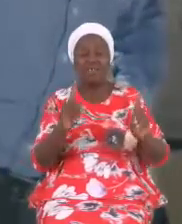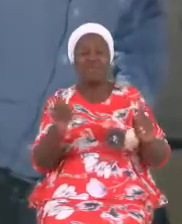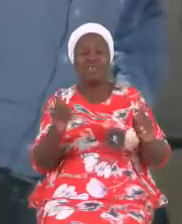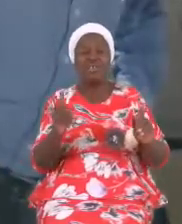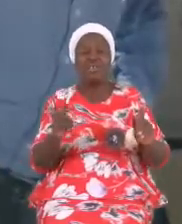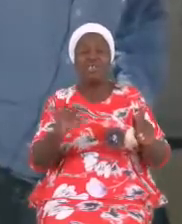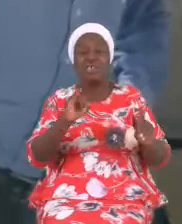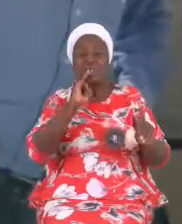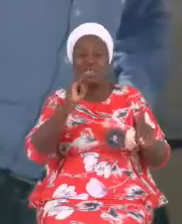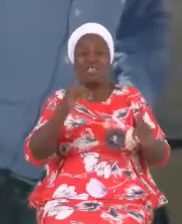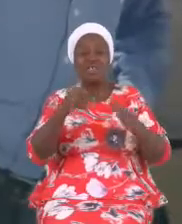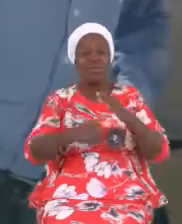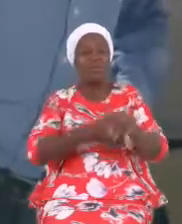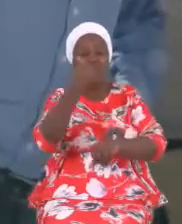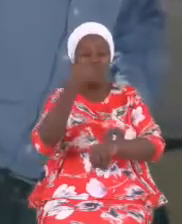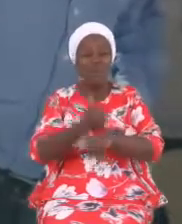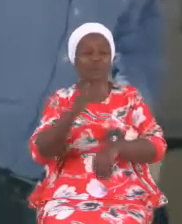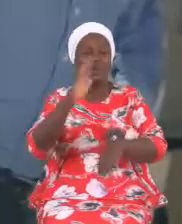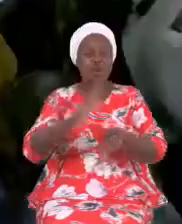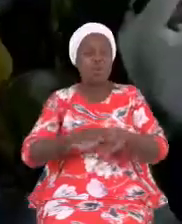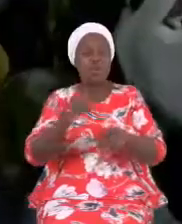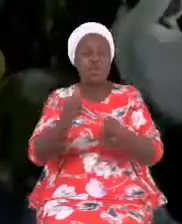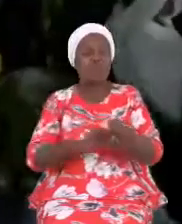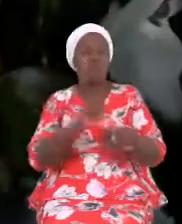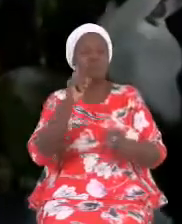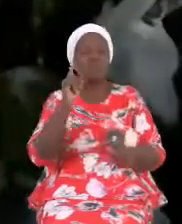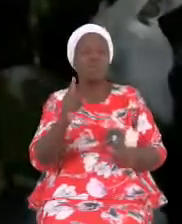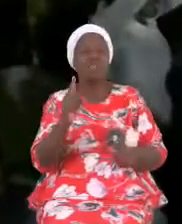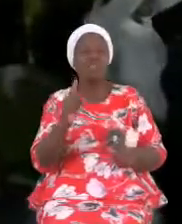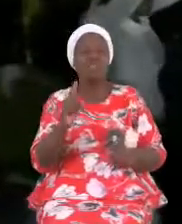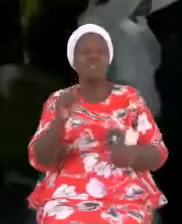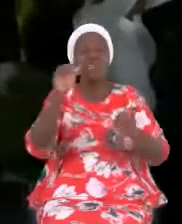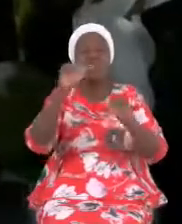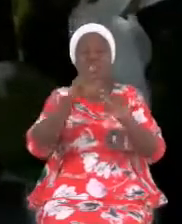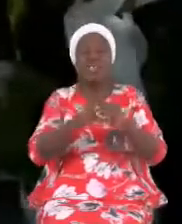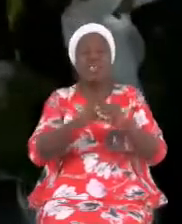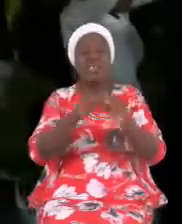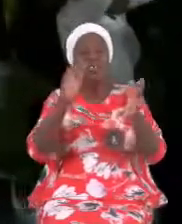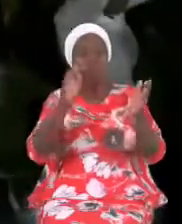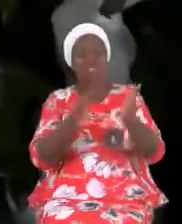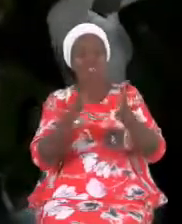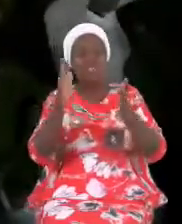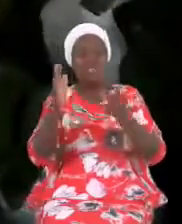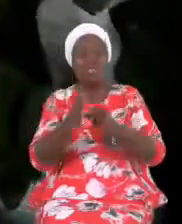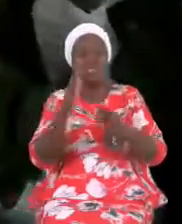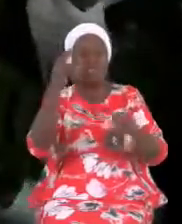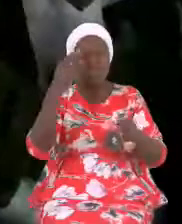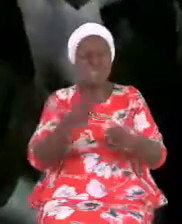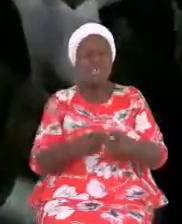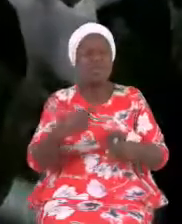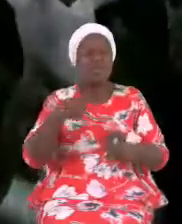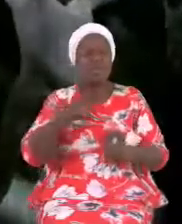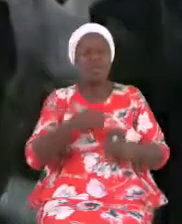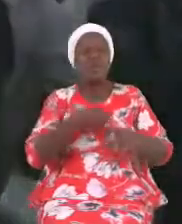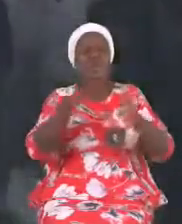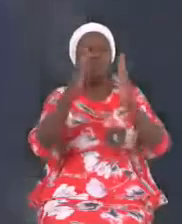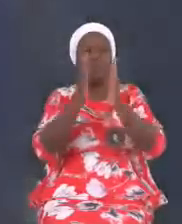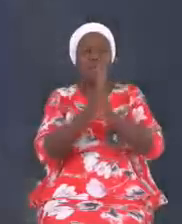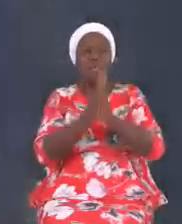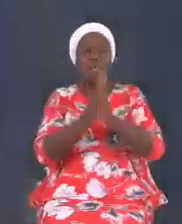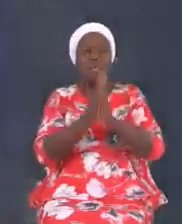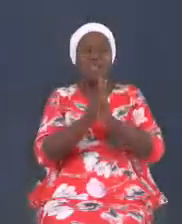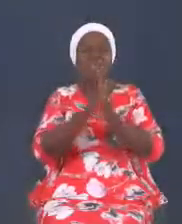is confirmed upon everyone. In Jesus' name we